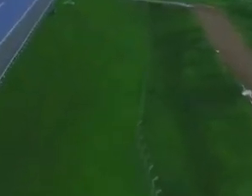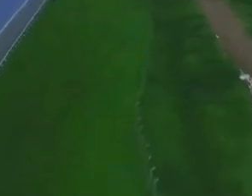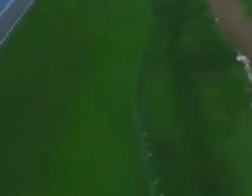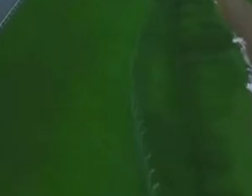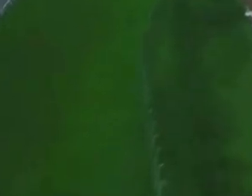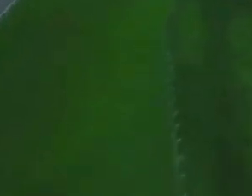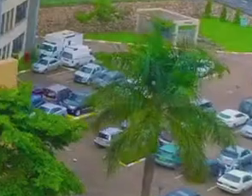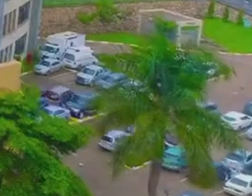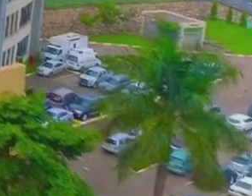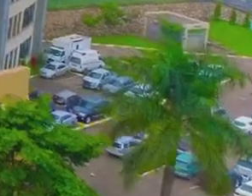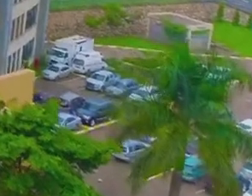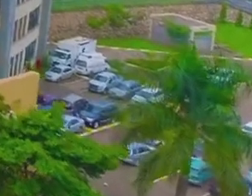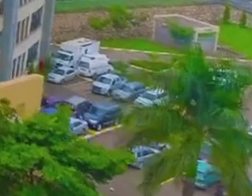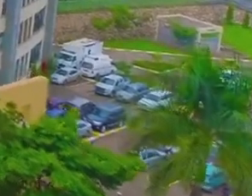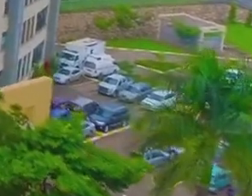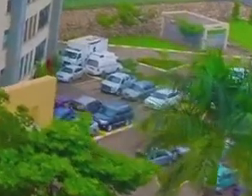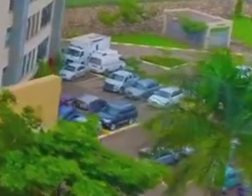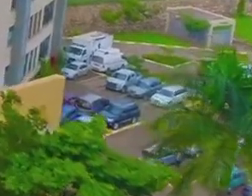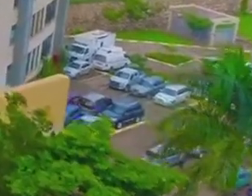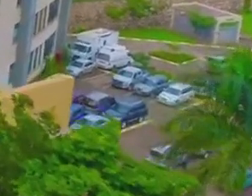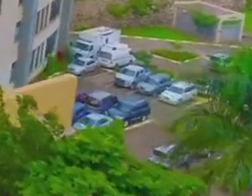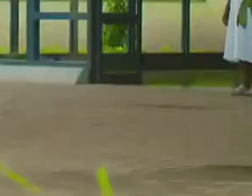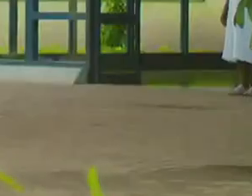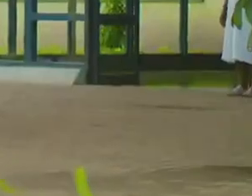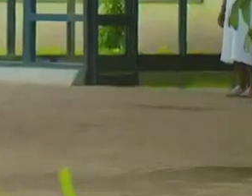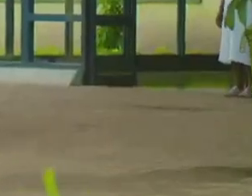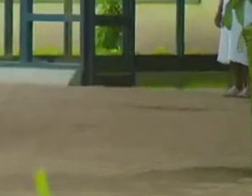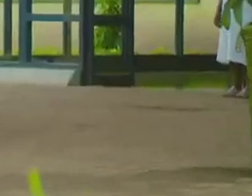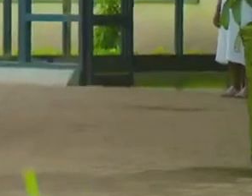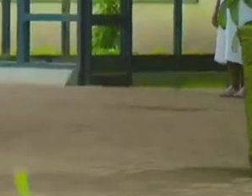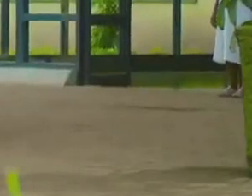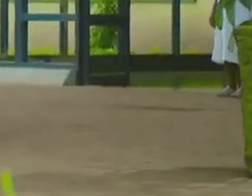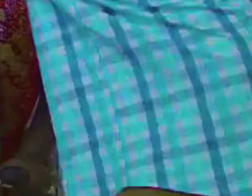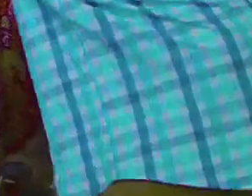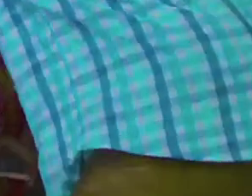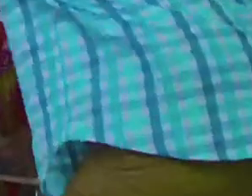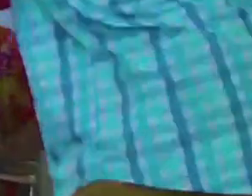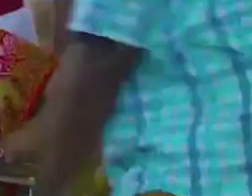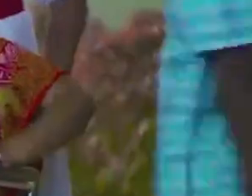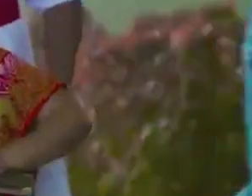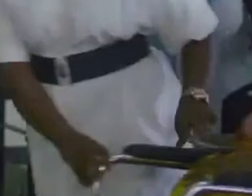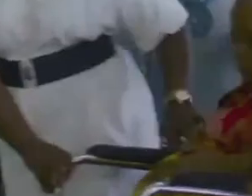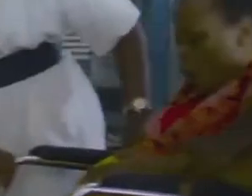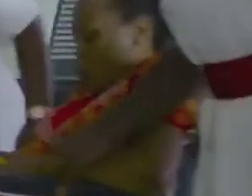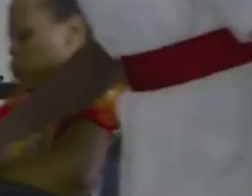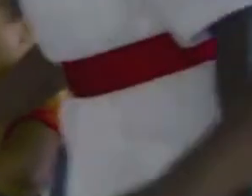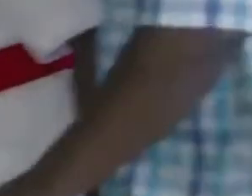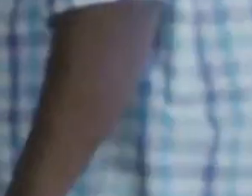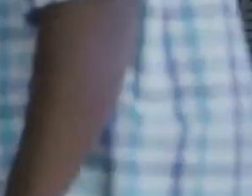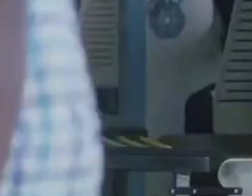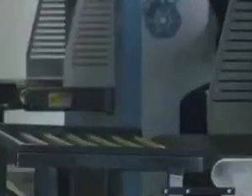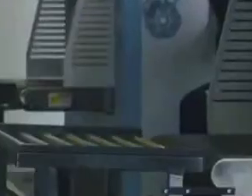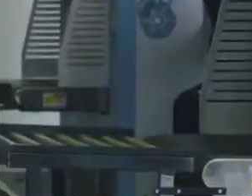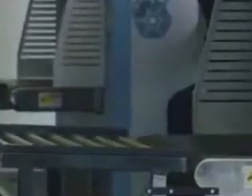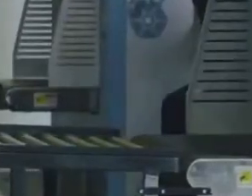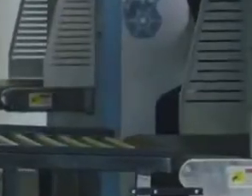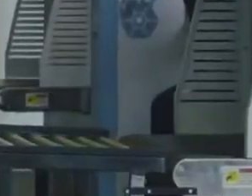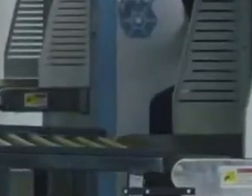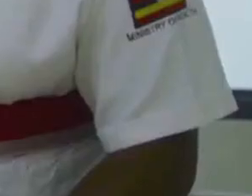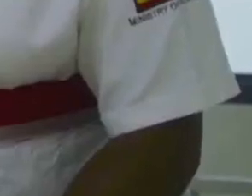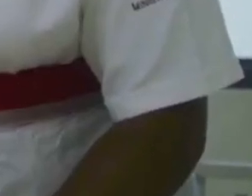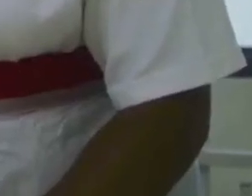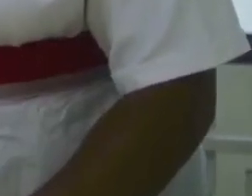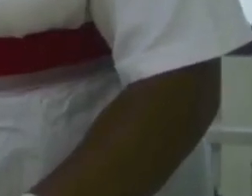When my other little one was on the way, even with my pregnancy complications, it was a quick, smooth ride to